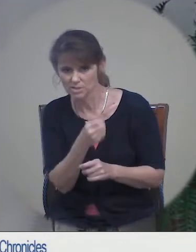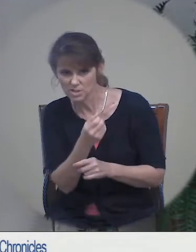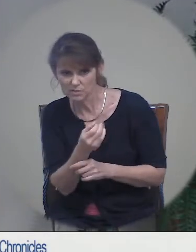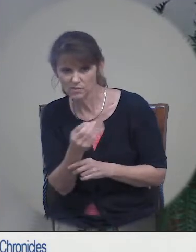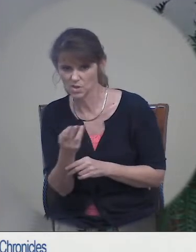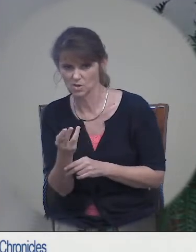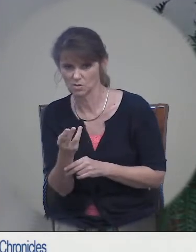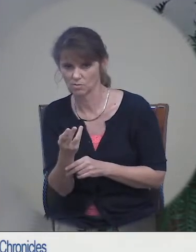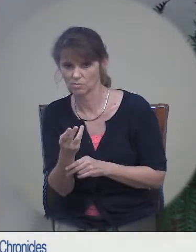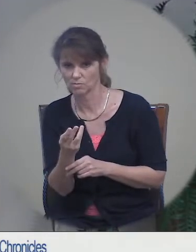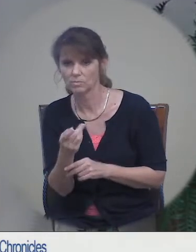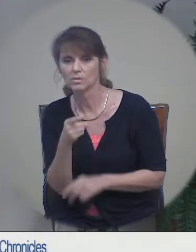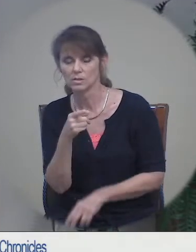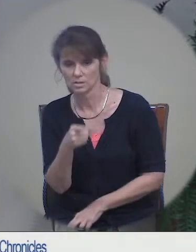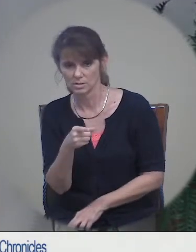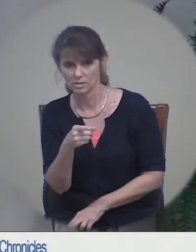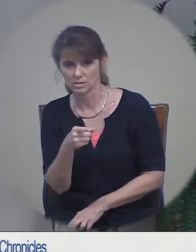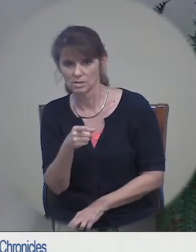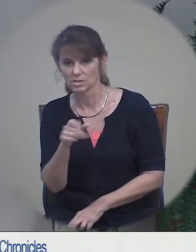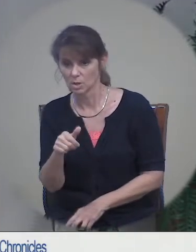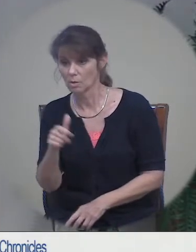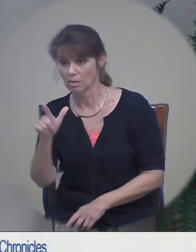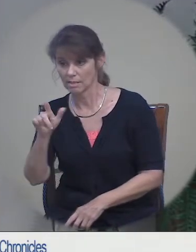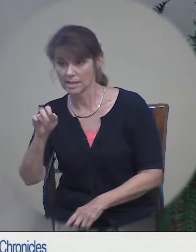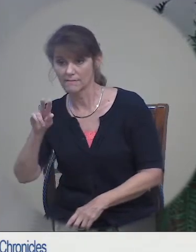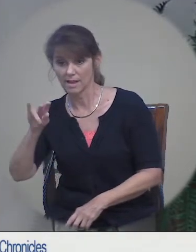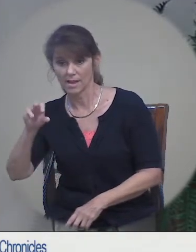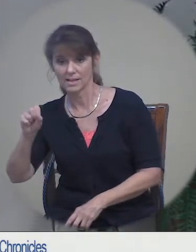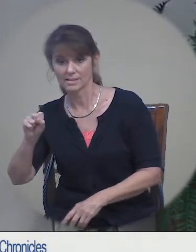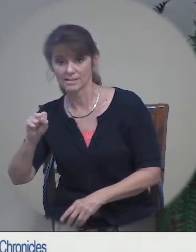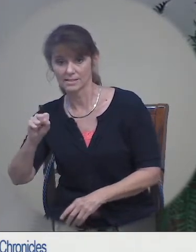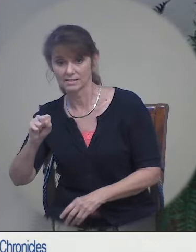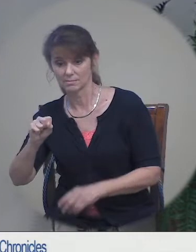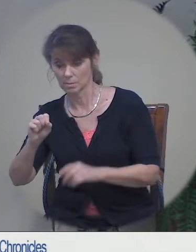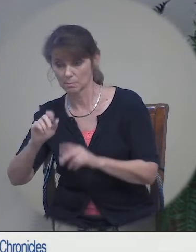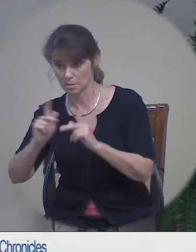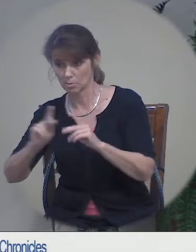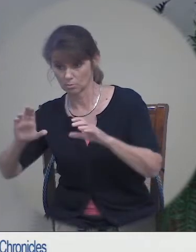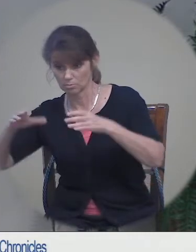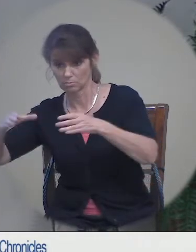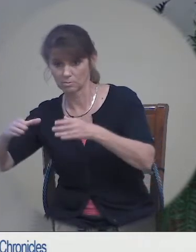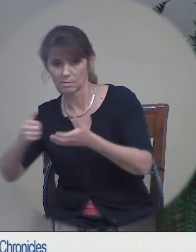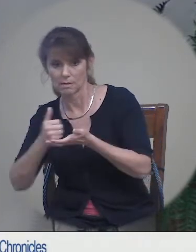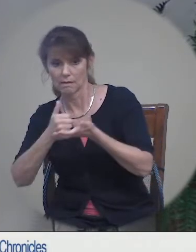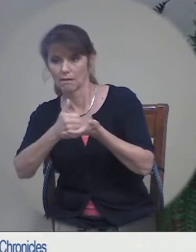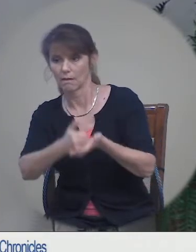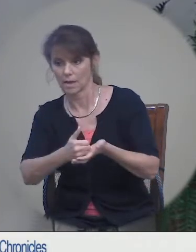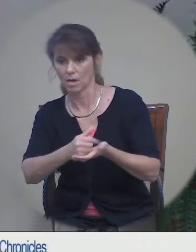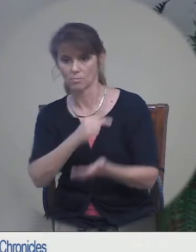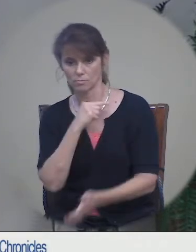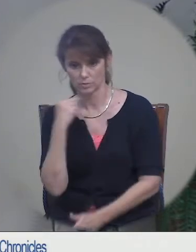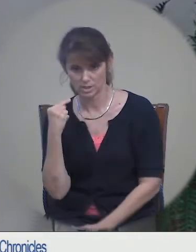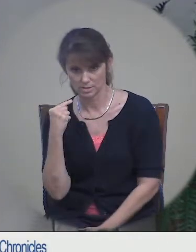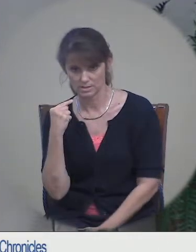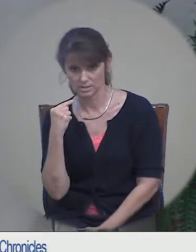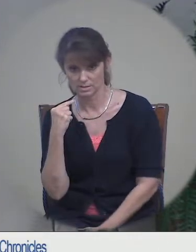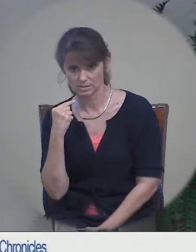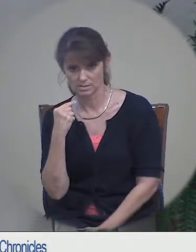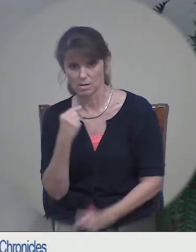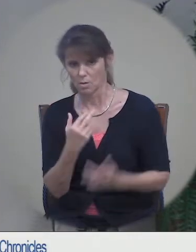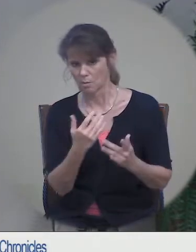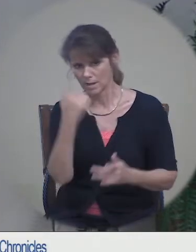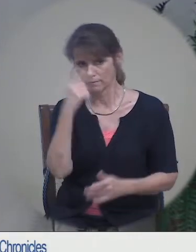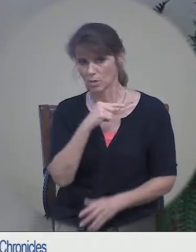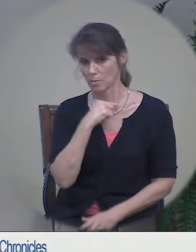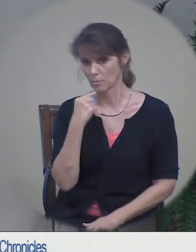burnt offerings. Therefore their brothers, the Levites, helped them until the work was completed and until the other priests had consecrated themselves. For